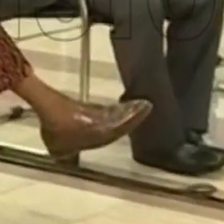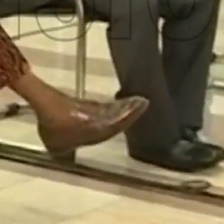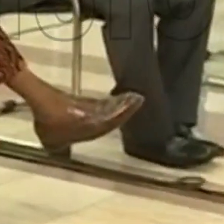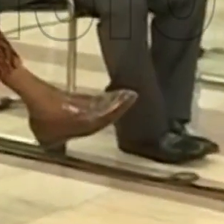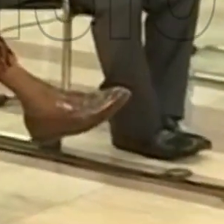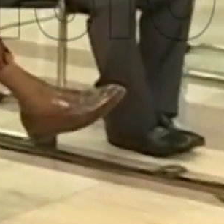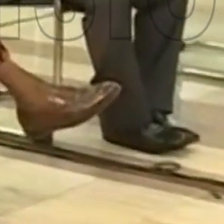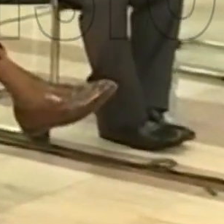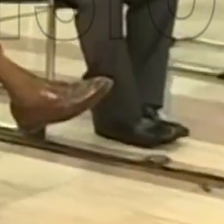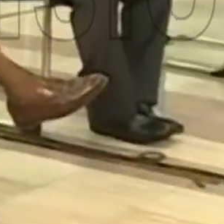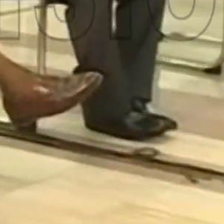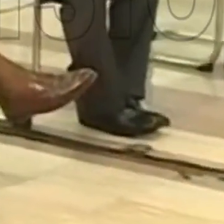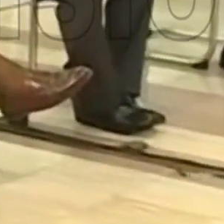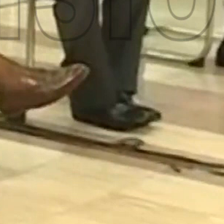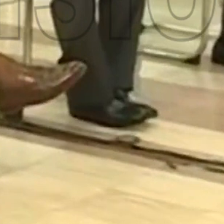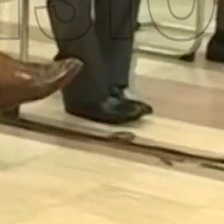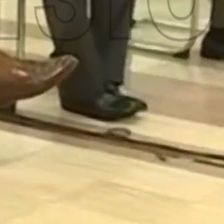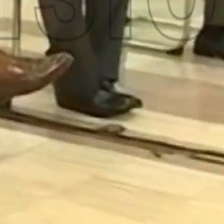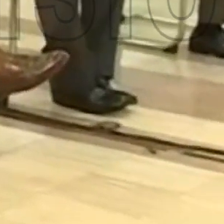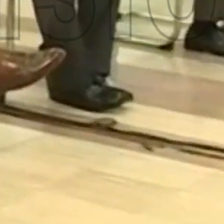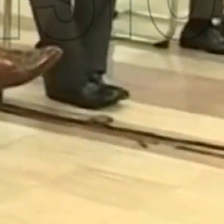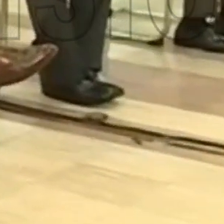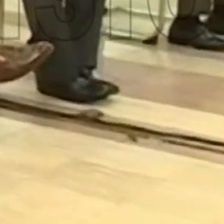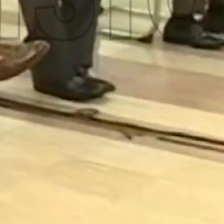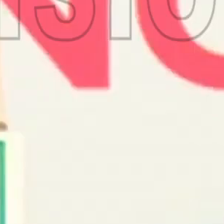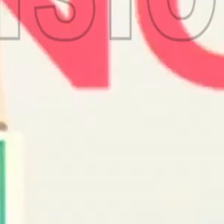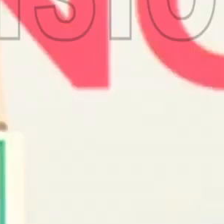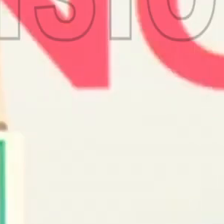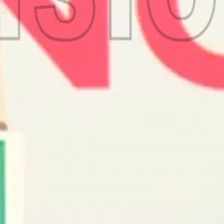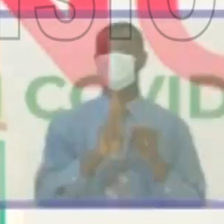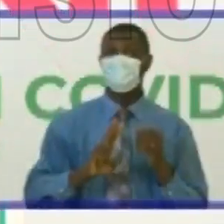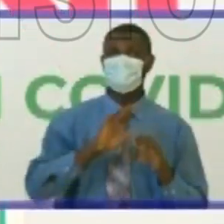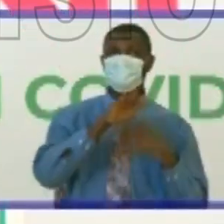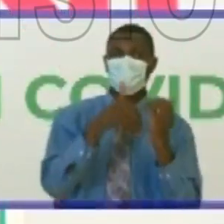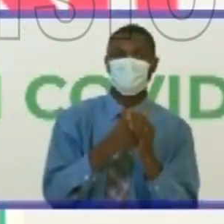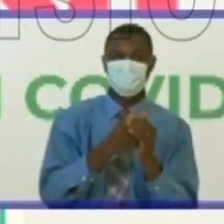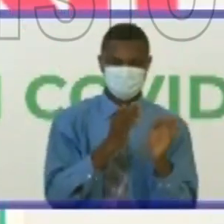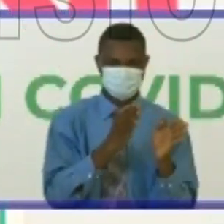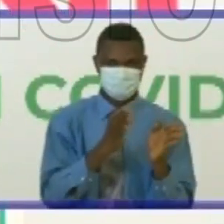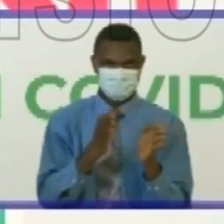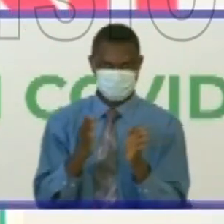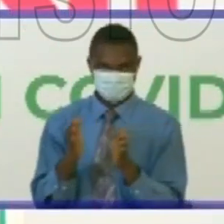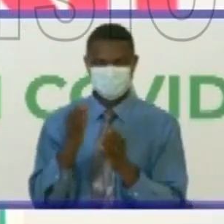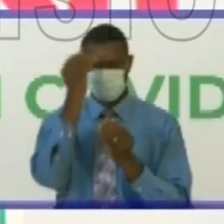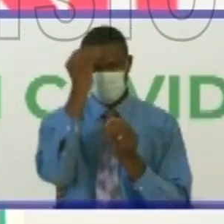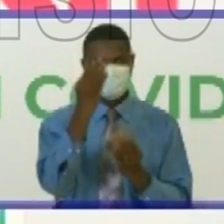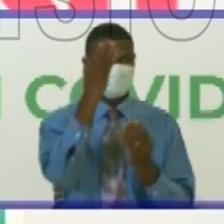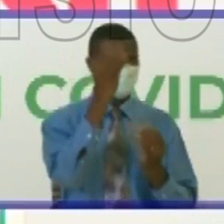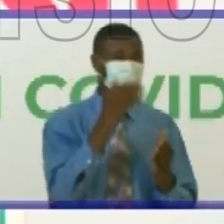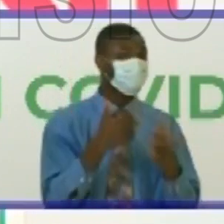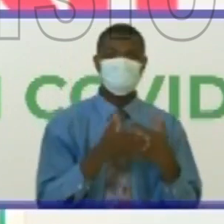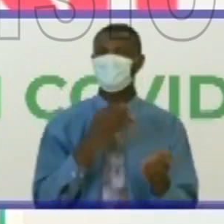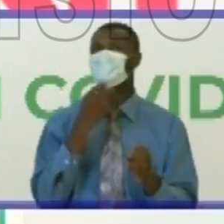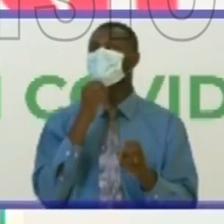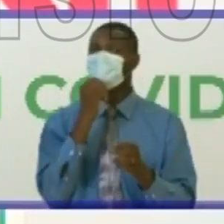halls, hallways, adhere to alternate attendance arrangements. This is a difficult period for